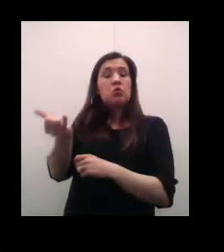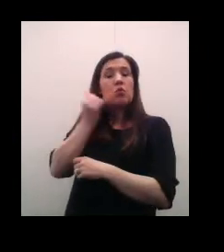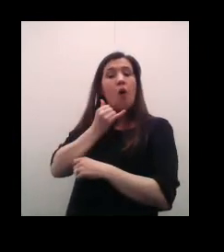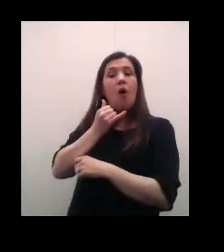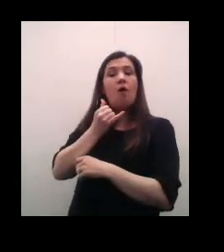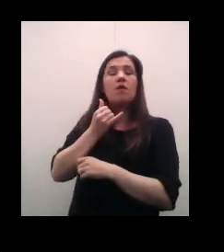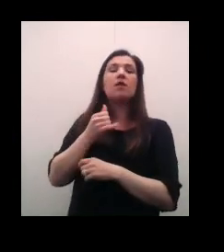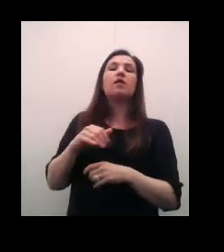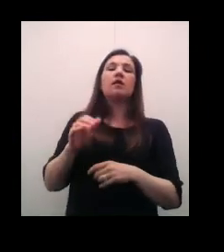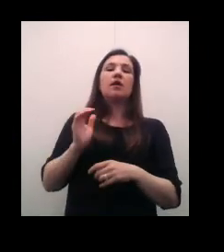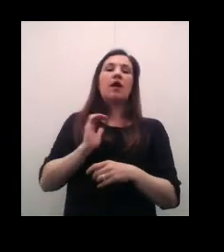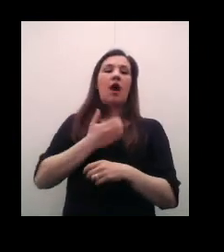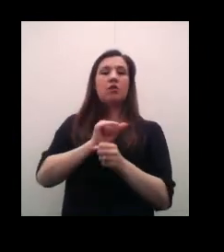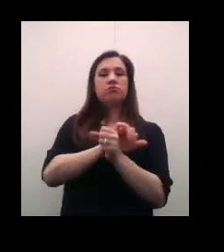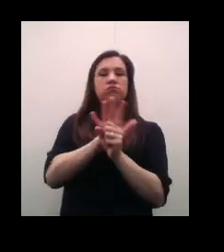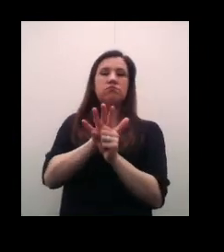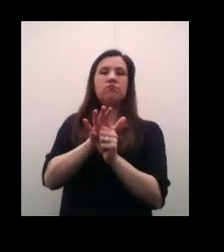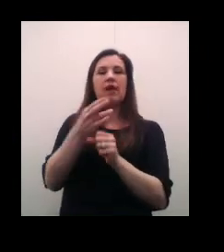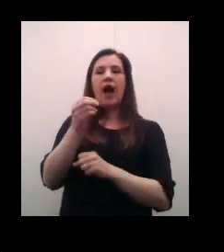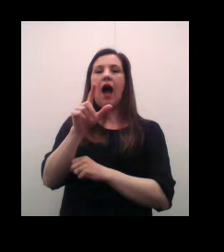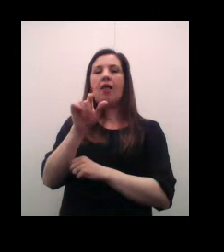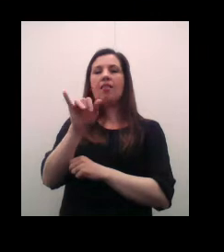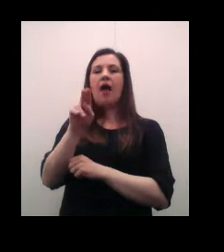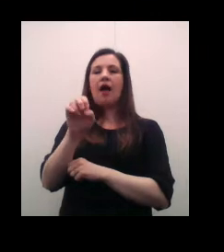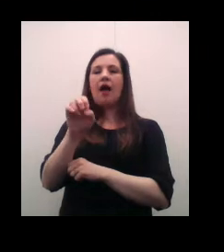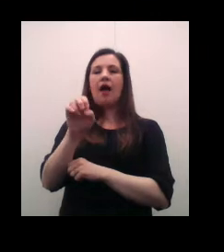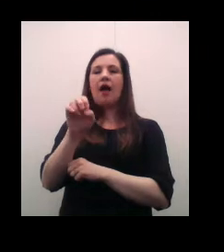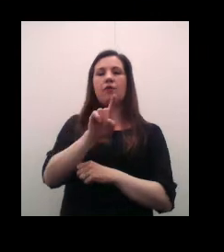of Health and our COVID-19 hotline at